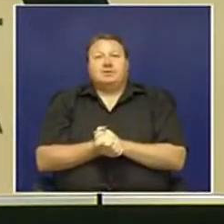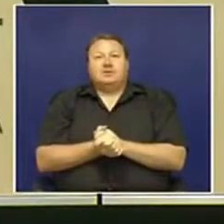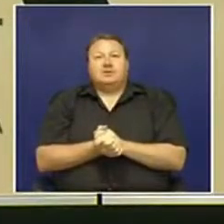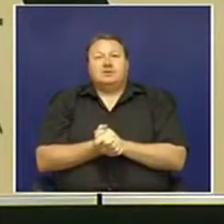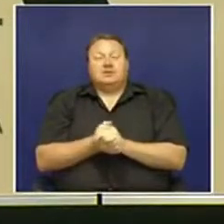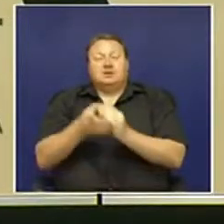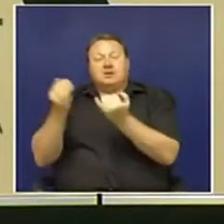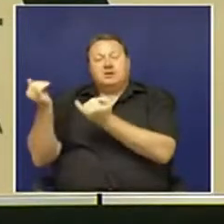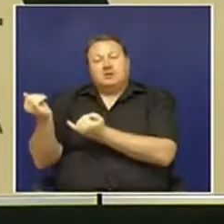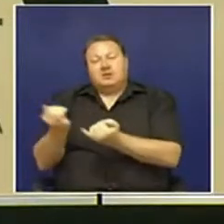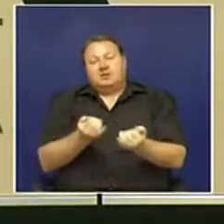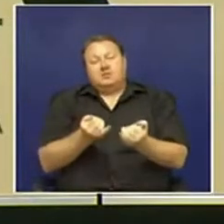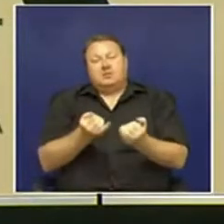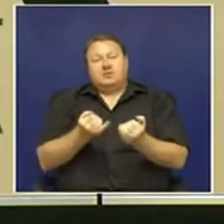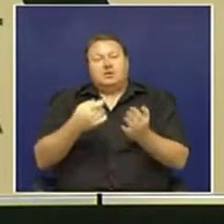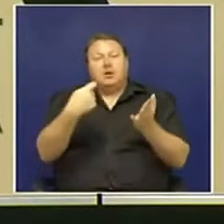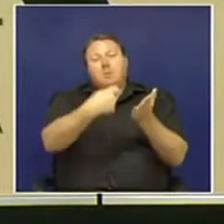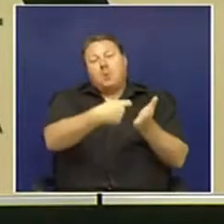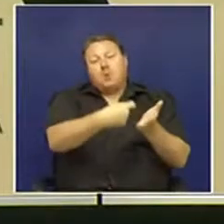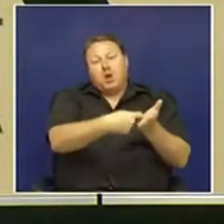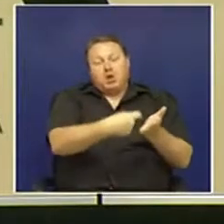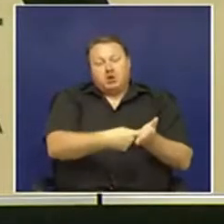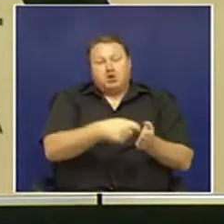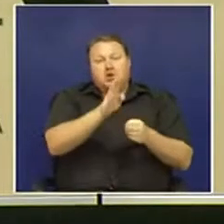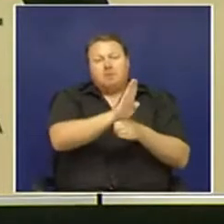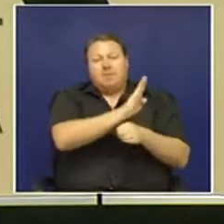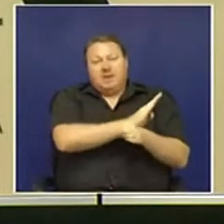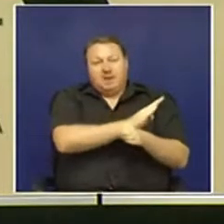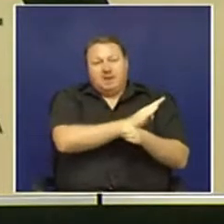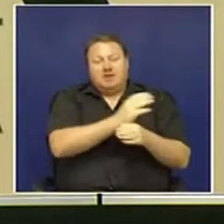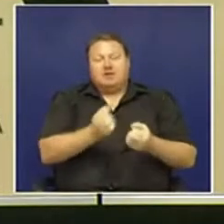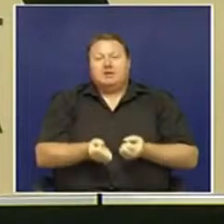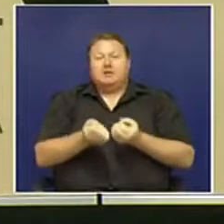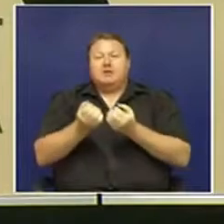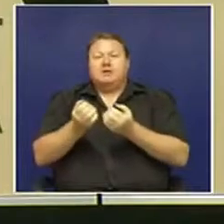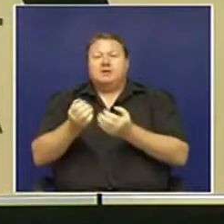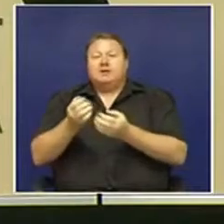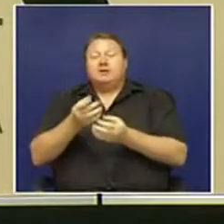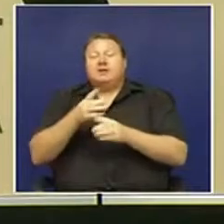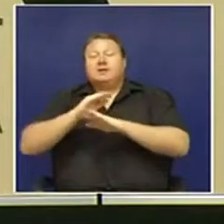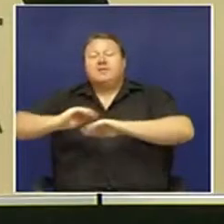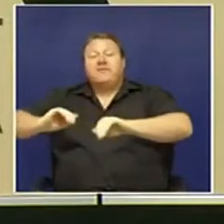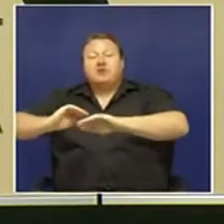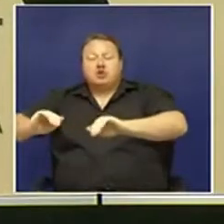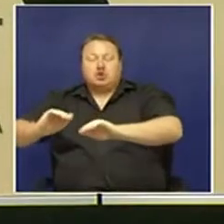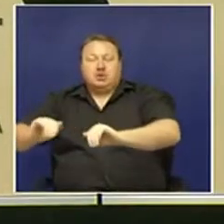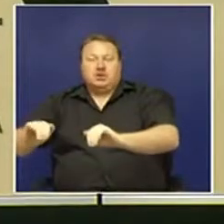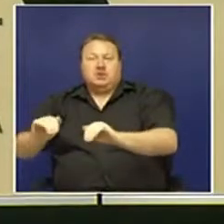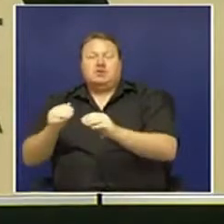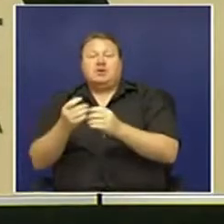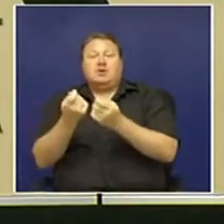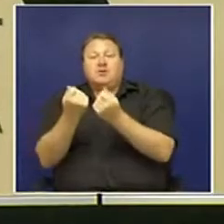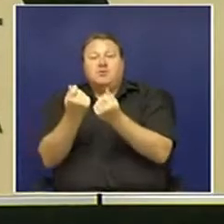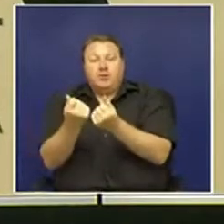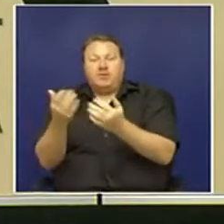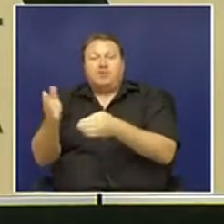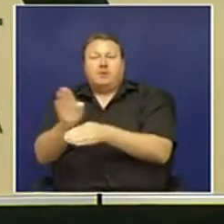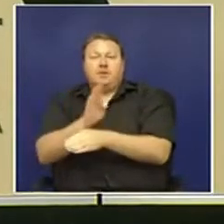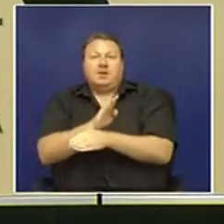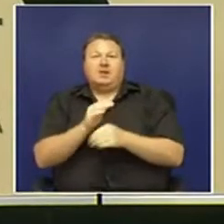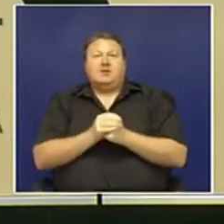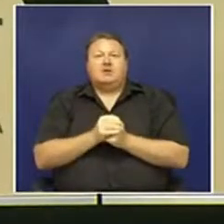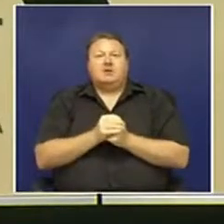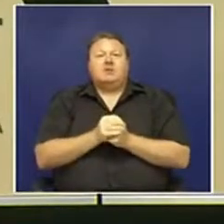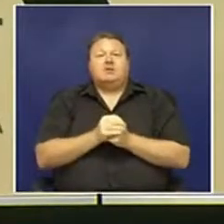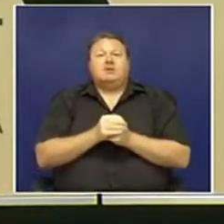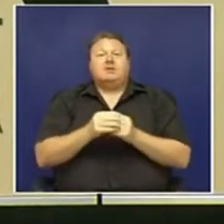Introduction, Appropriation Bill, and tabling of the Division of Revenue Bill. And Introduction, Special